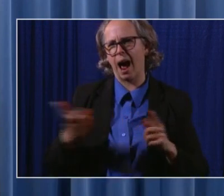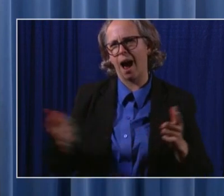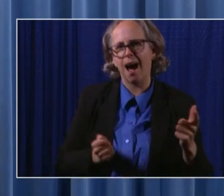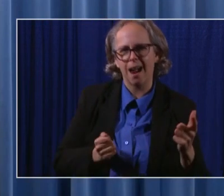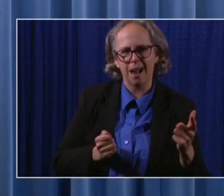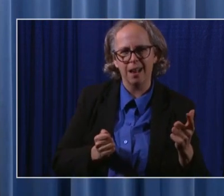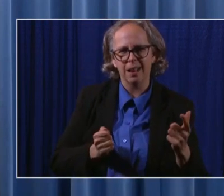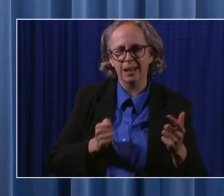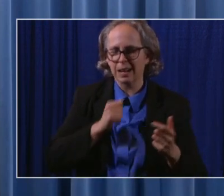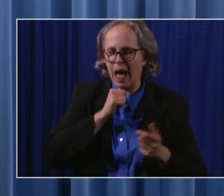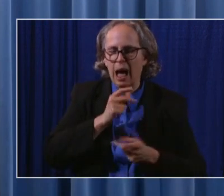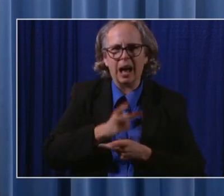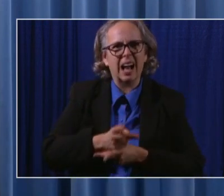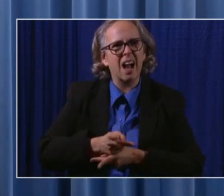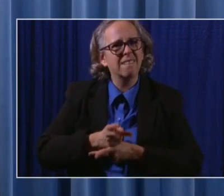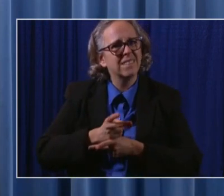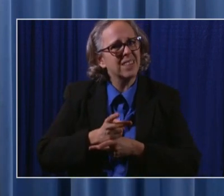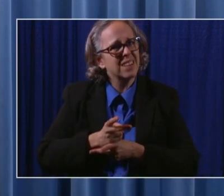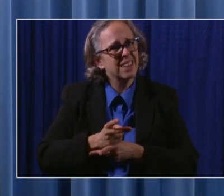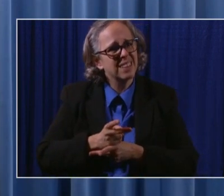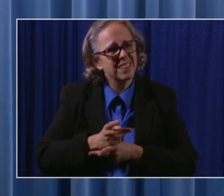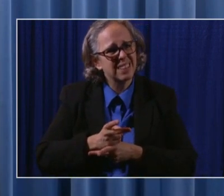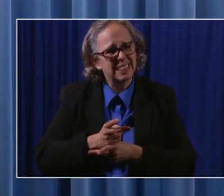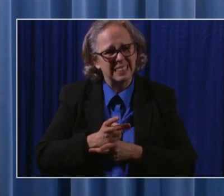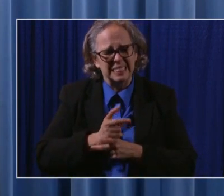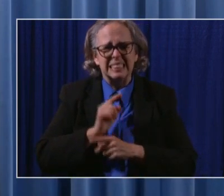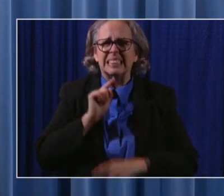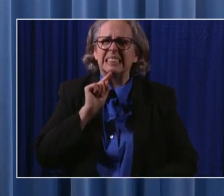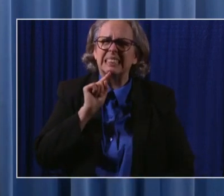we end up with a very, very significant spread.